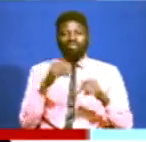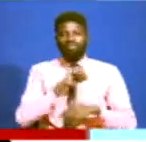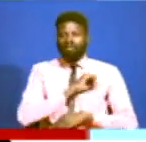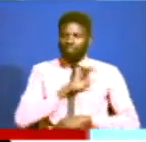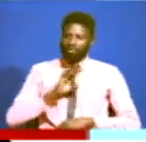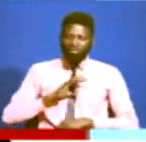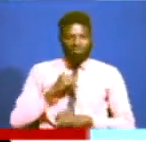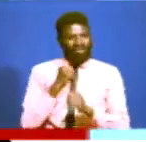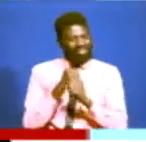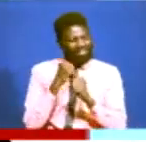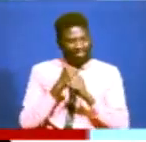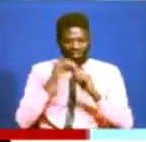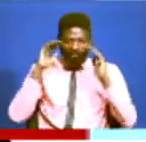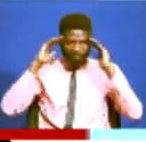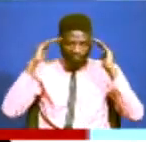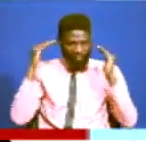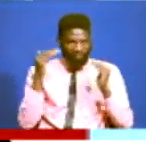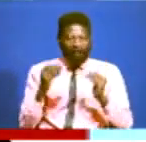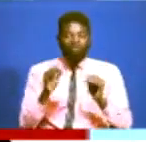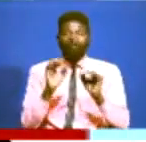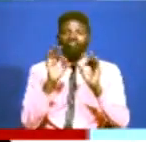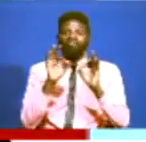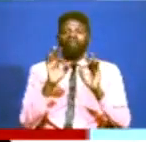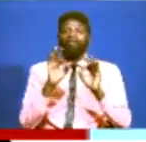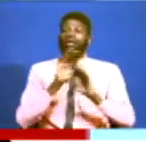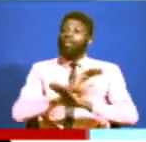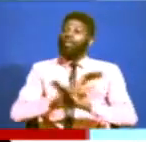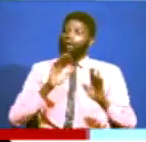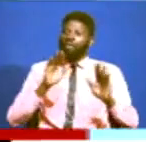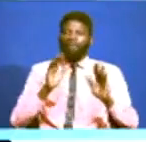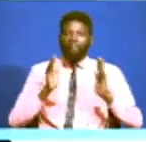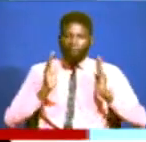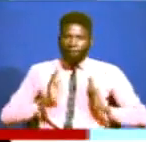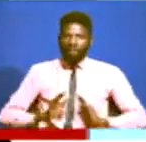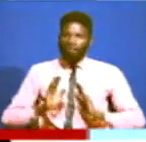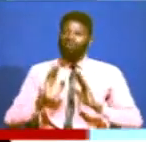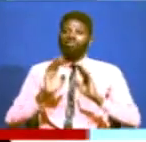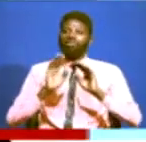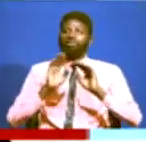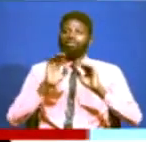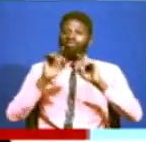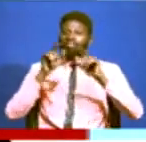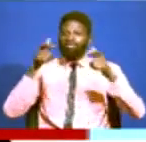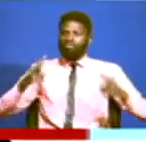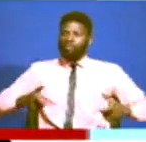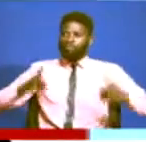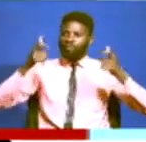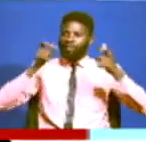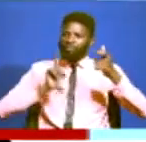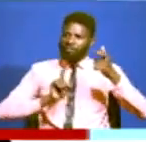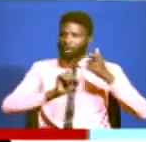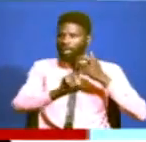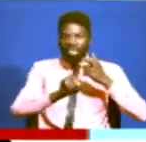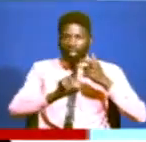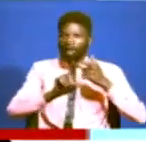job. No one passed the scanner without passing through what was